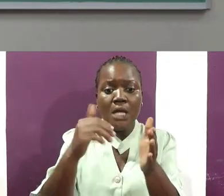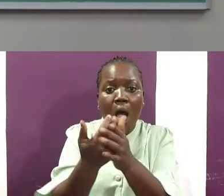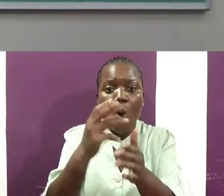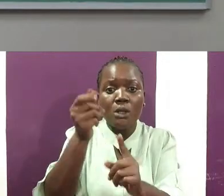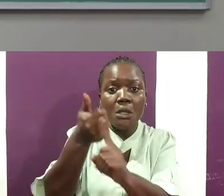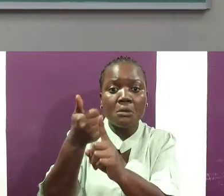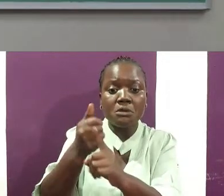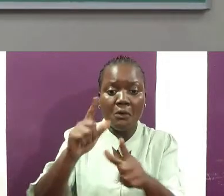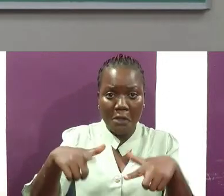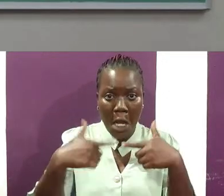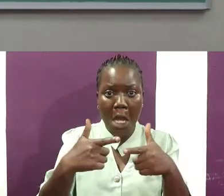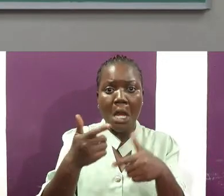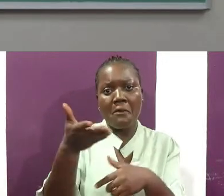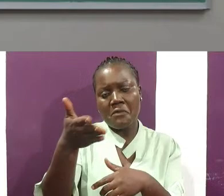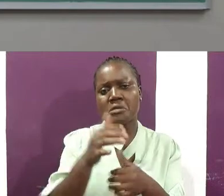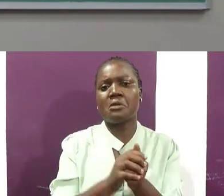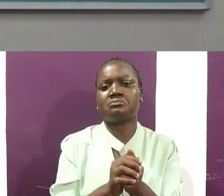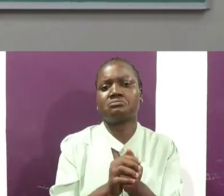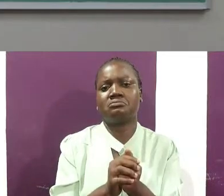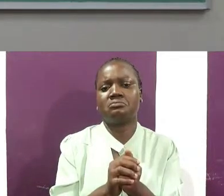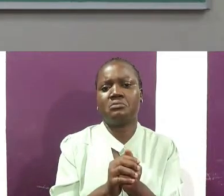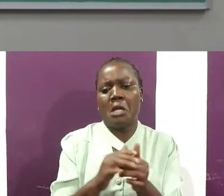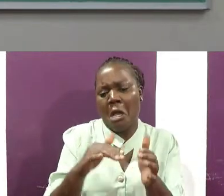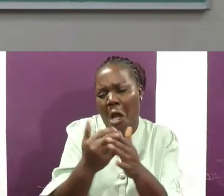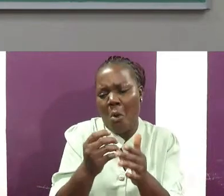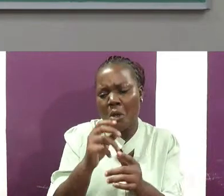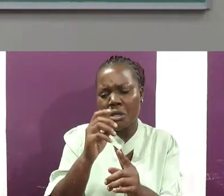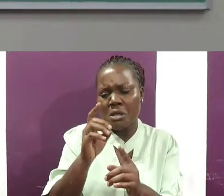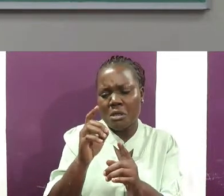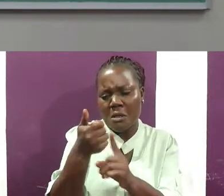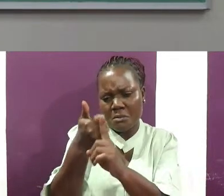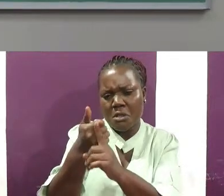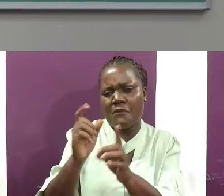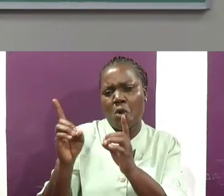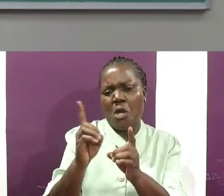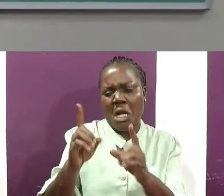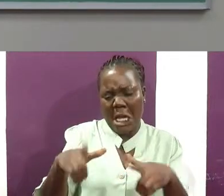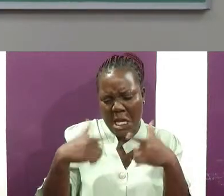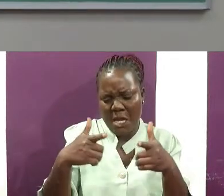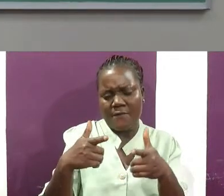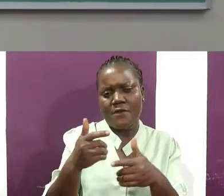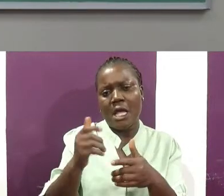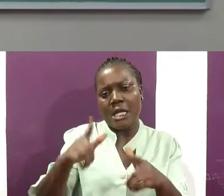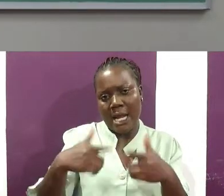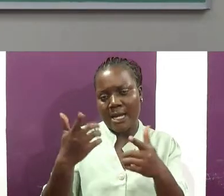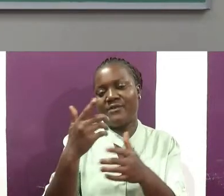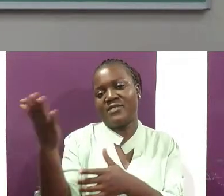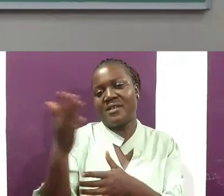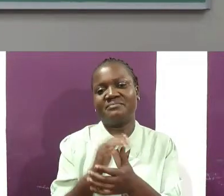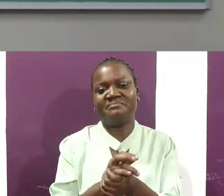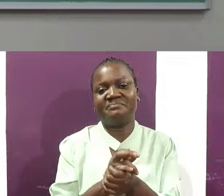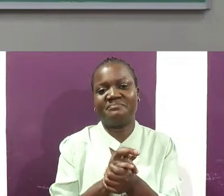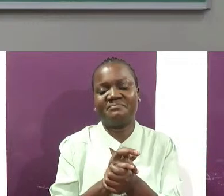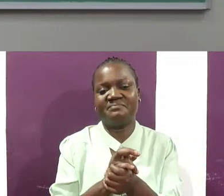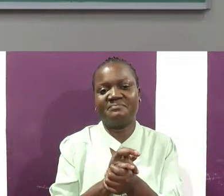10 through 16. They had one church, and here's where we need to really stop and ask the